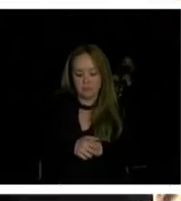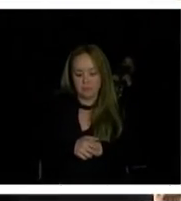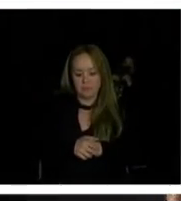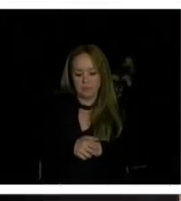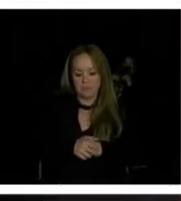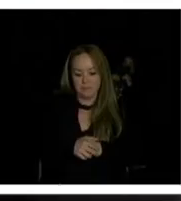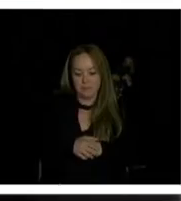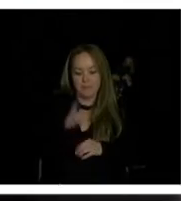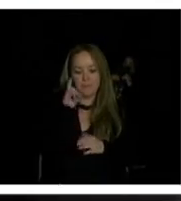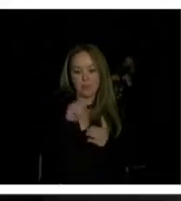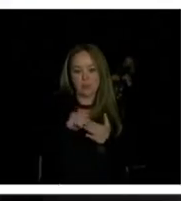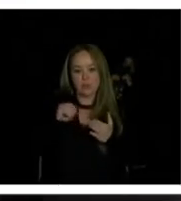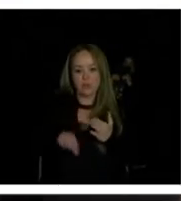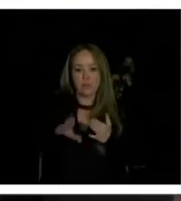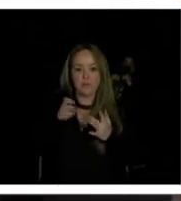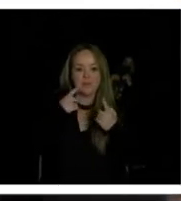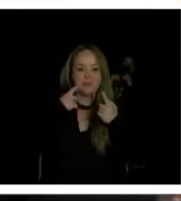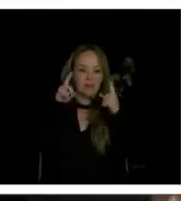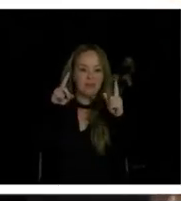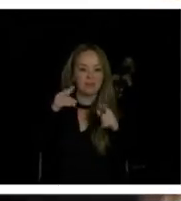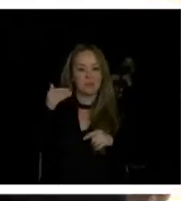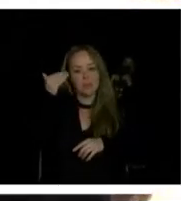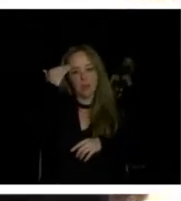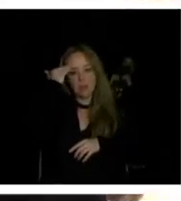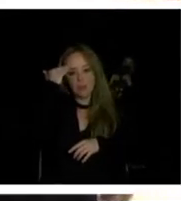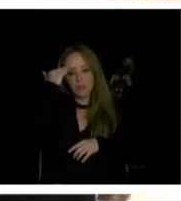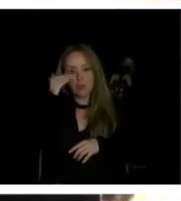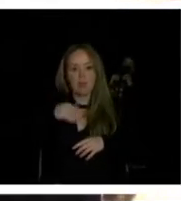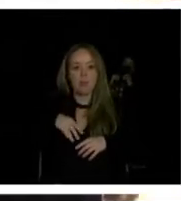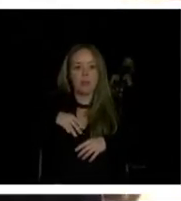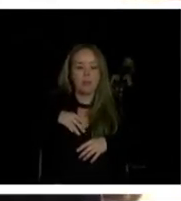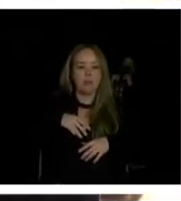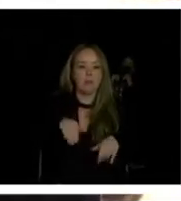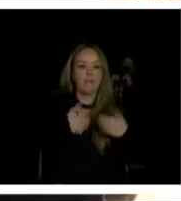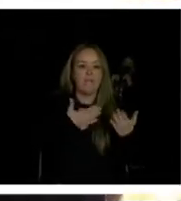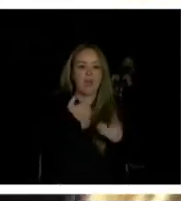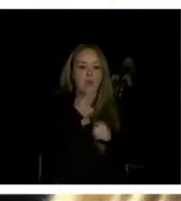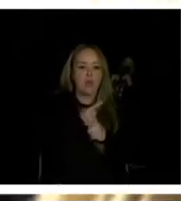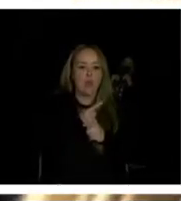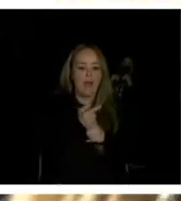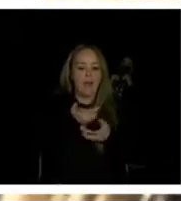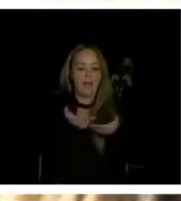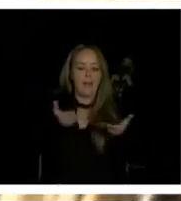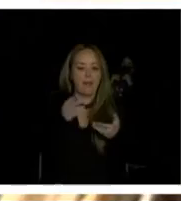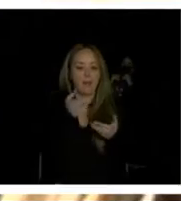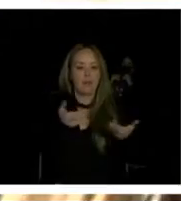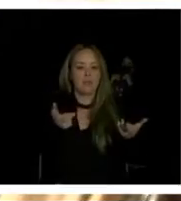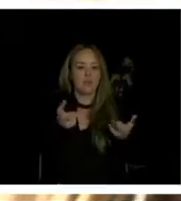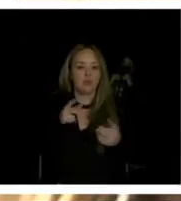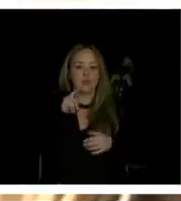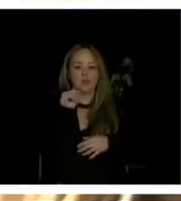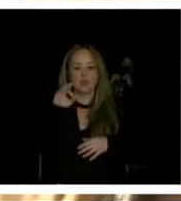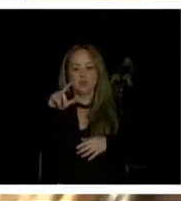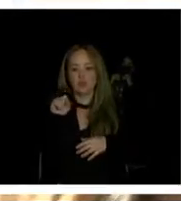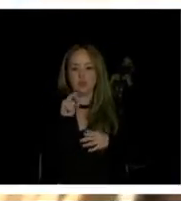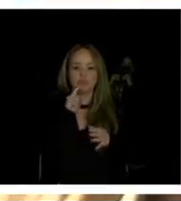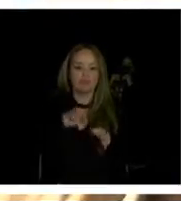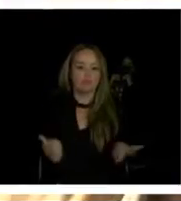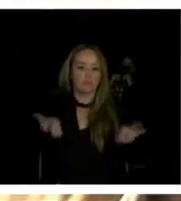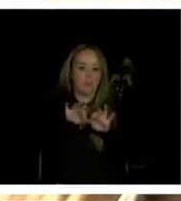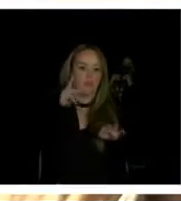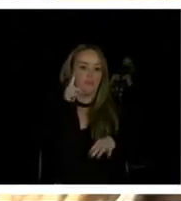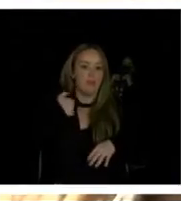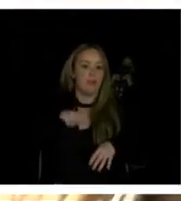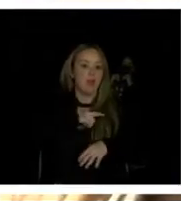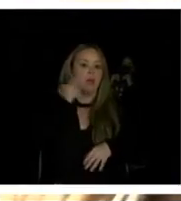For students to be successful and knowledgeable, like to provide the right tools and resources. Okay, so tools and resources are important for us to